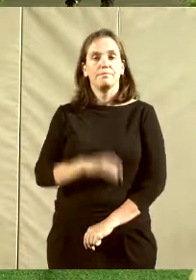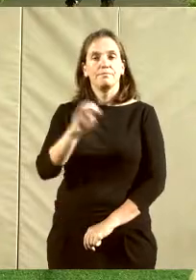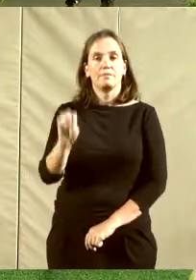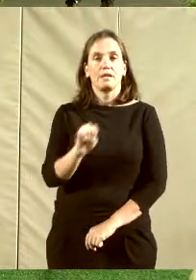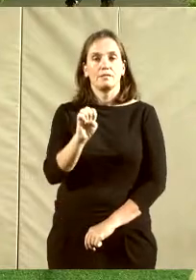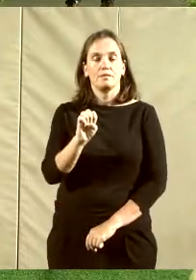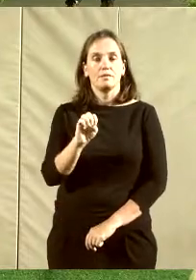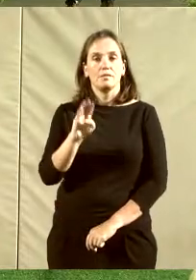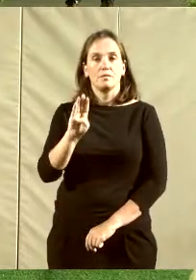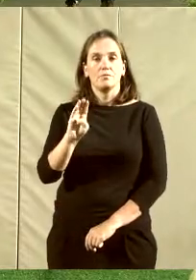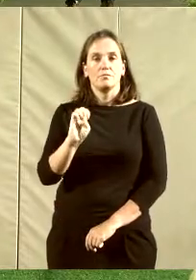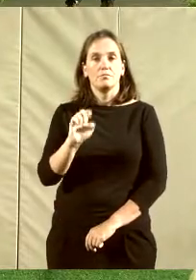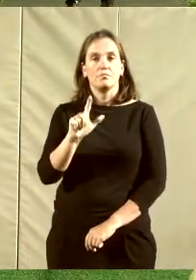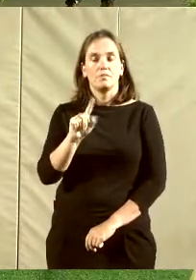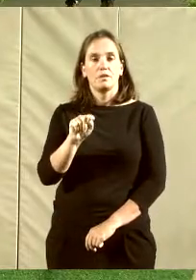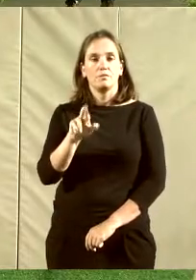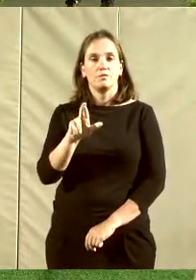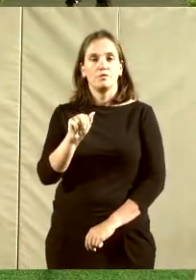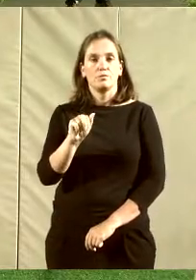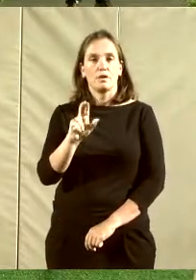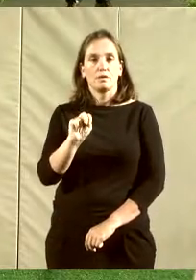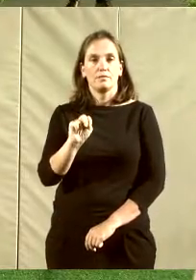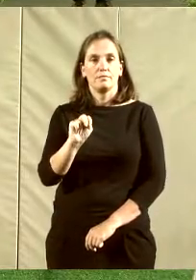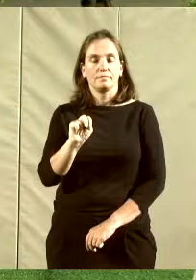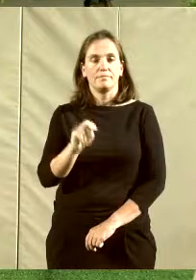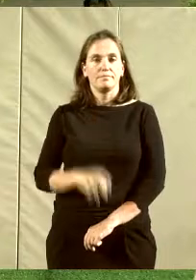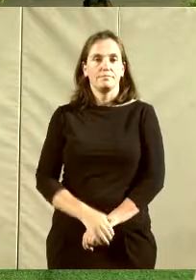Esteban Thomas Beltran.